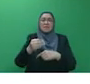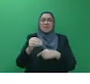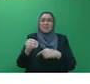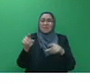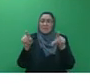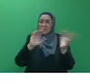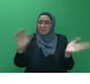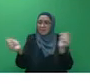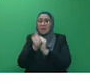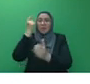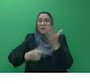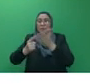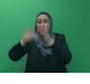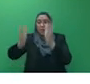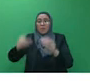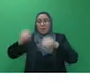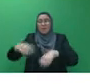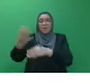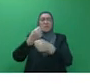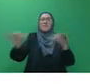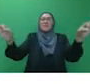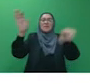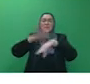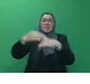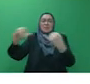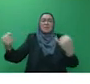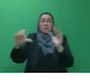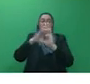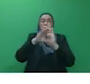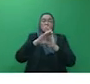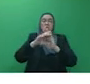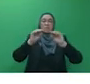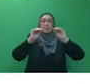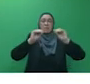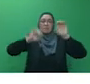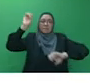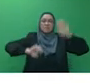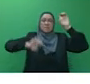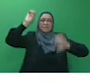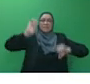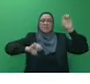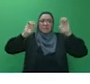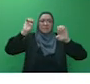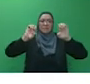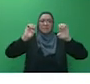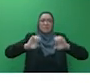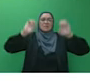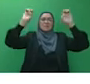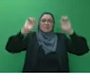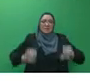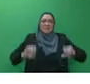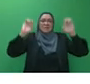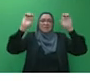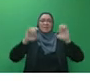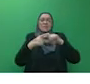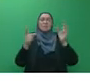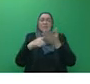something that people can get free online so if let's say you're teaching let's say you're teaching you know fitness like how to have six-pack